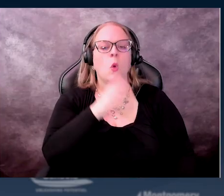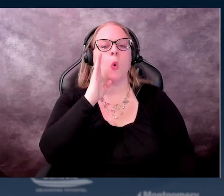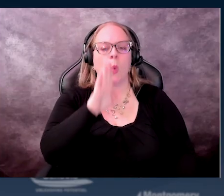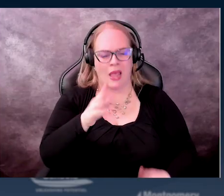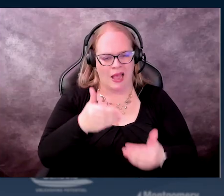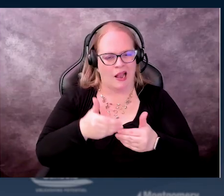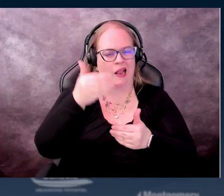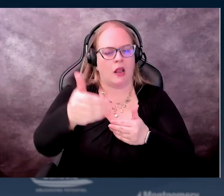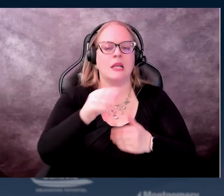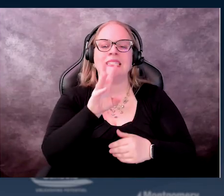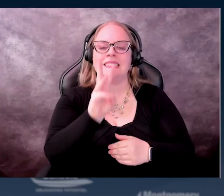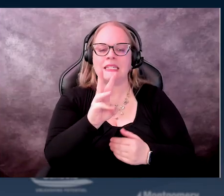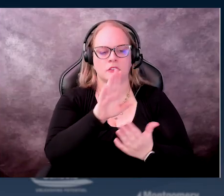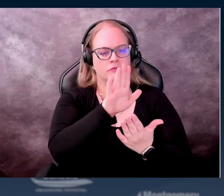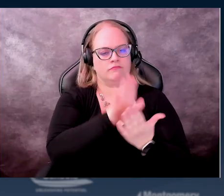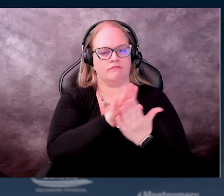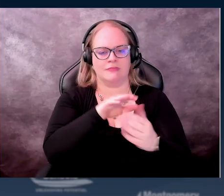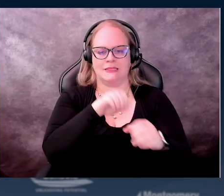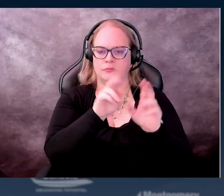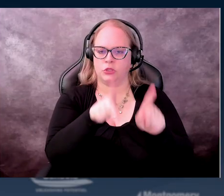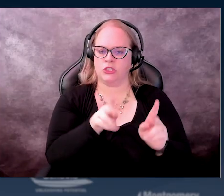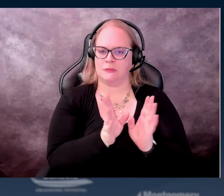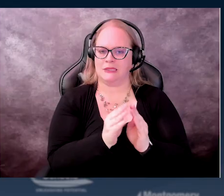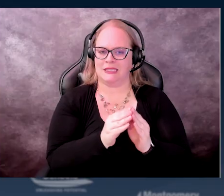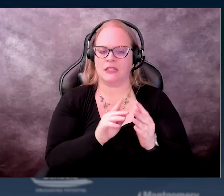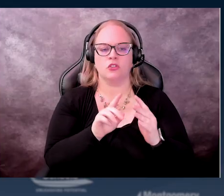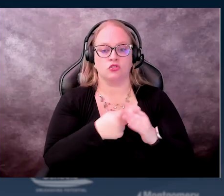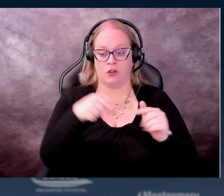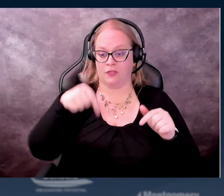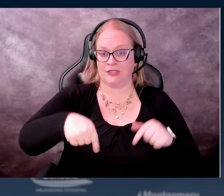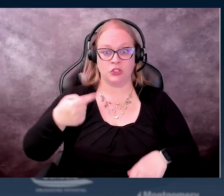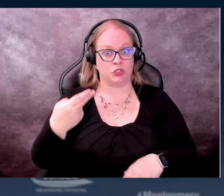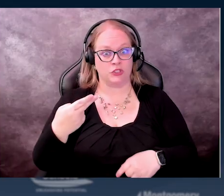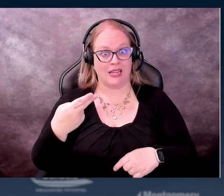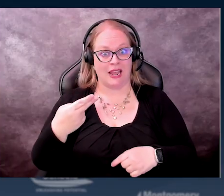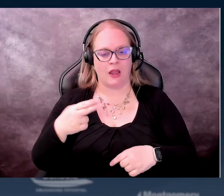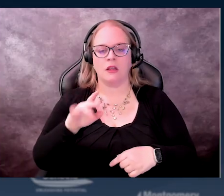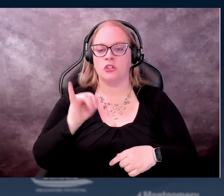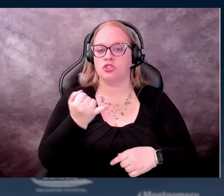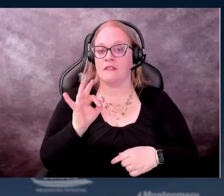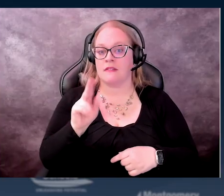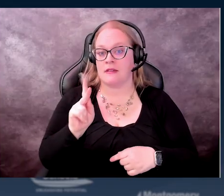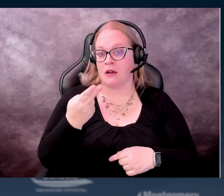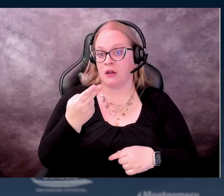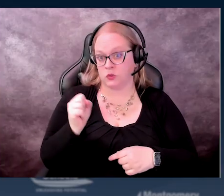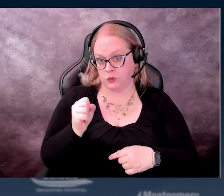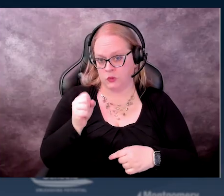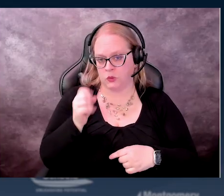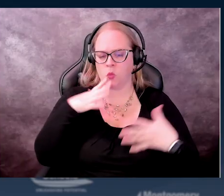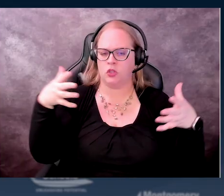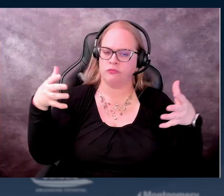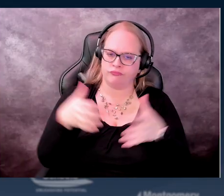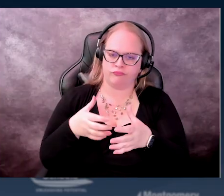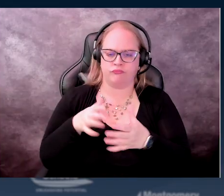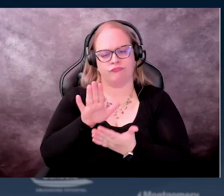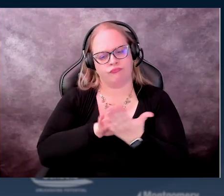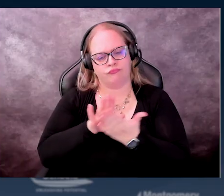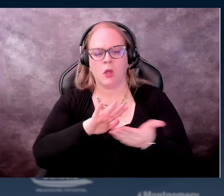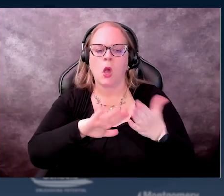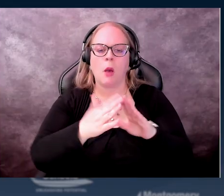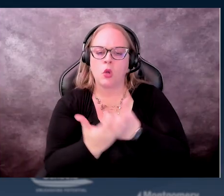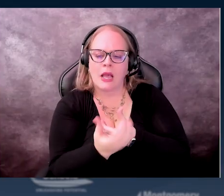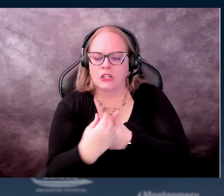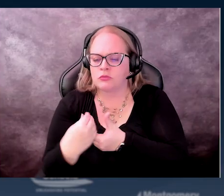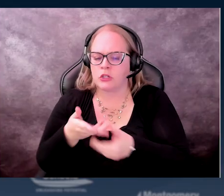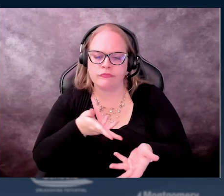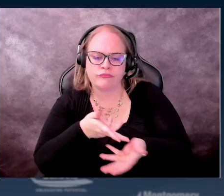with this Thursday, we'll be at John F. Kennedy. We are going to have community engagement opportunities for families to provide feedback and